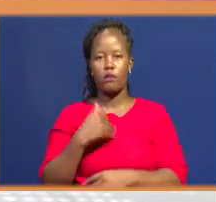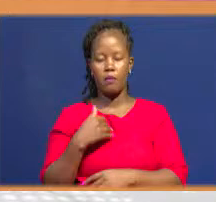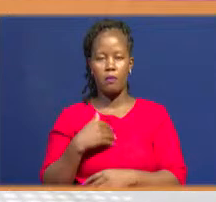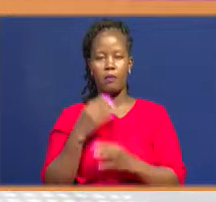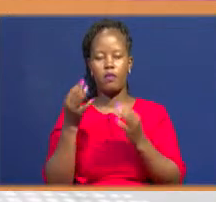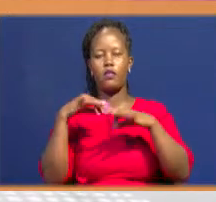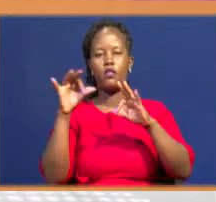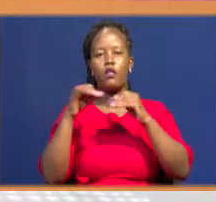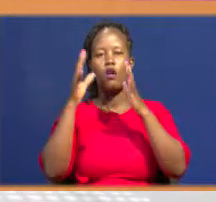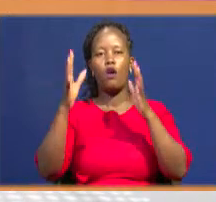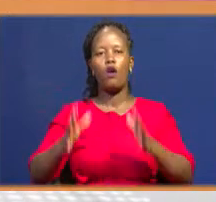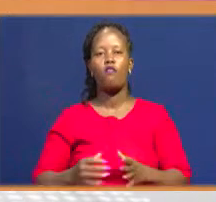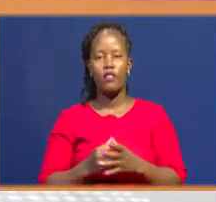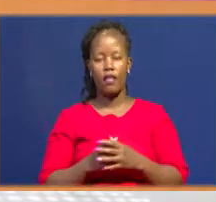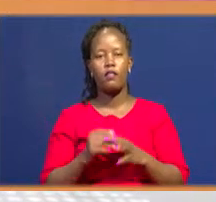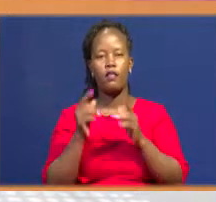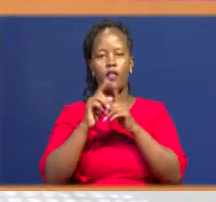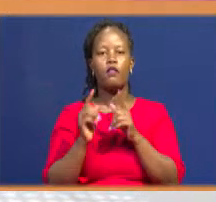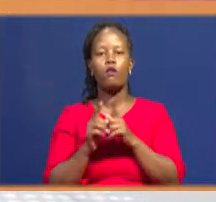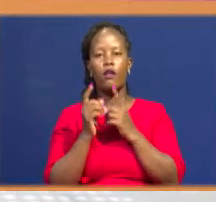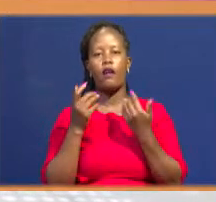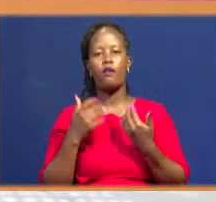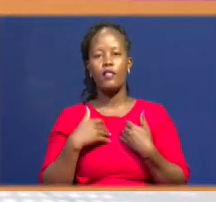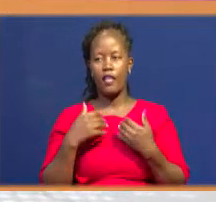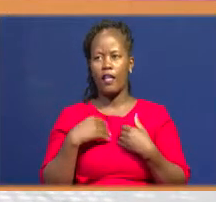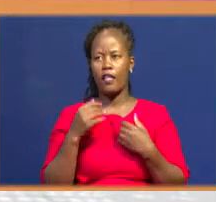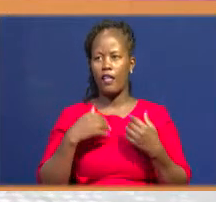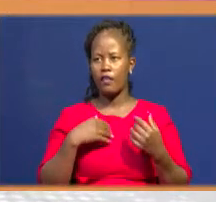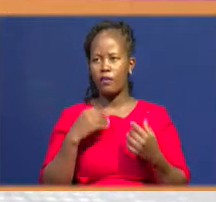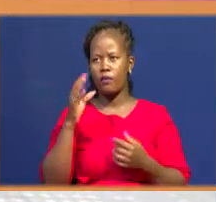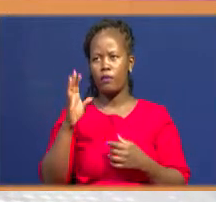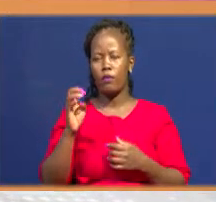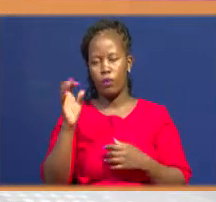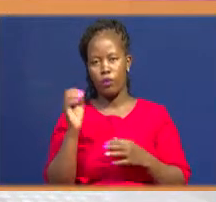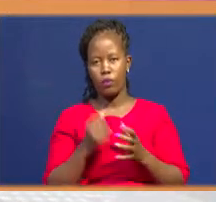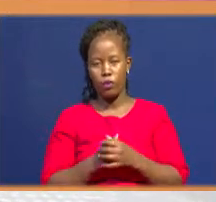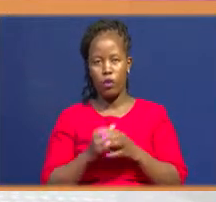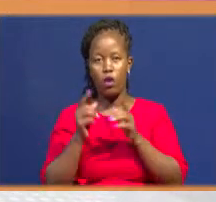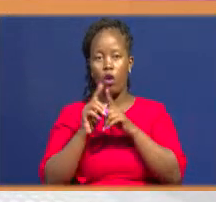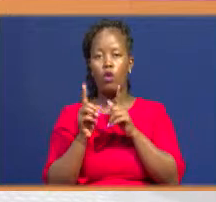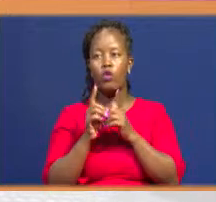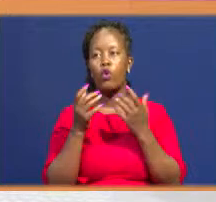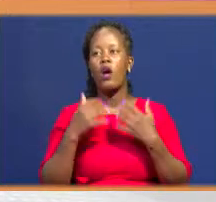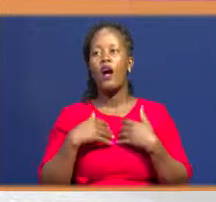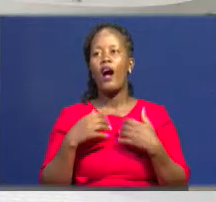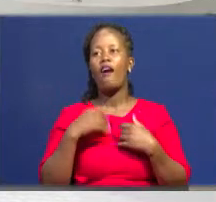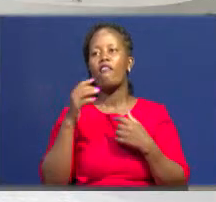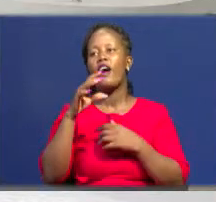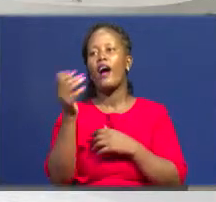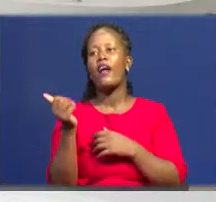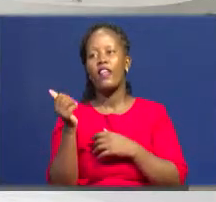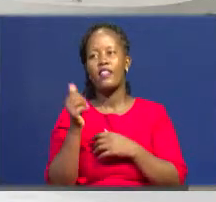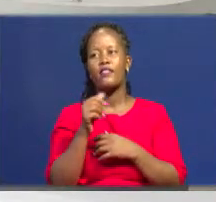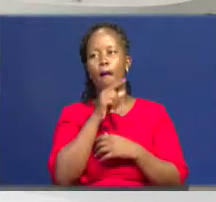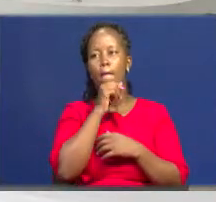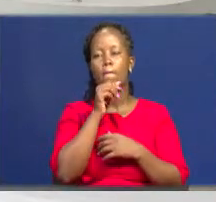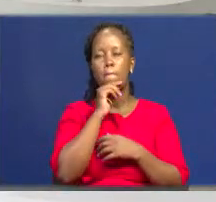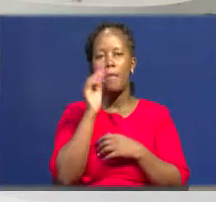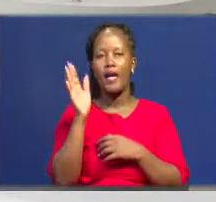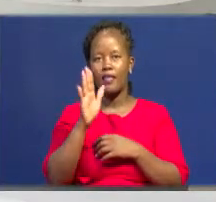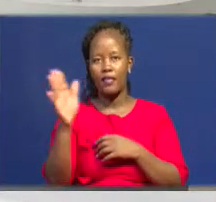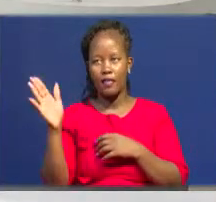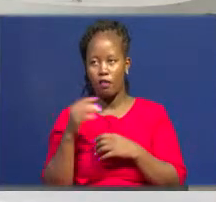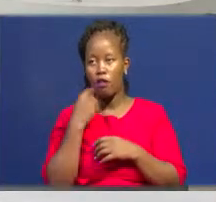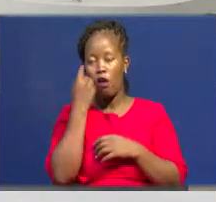Medical Officer. We also have had from Loris Ongalo, who is the Chief Safety Officer, and in studio with me, we've got Abbas Murbe, who's on my far left. He